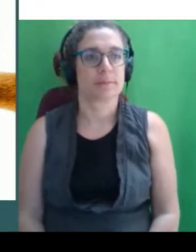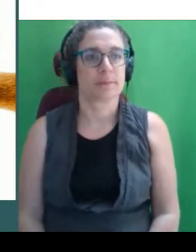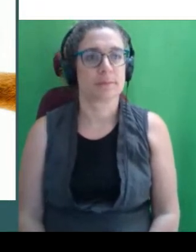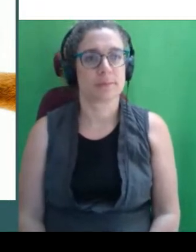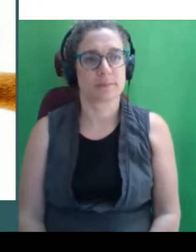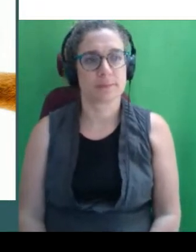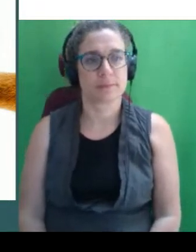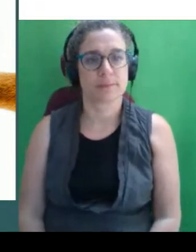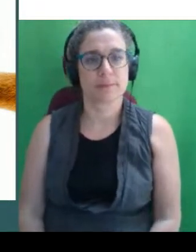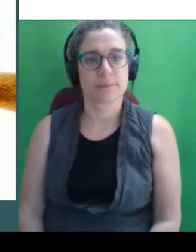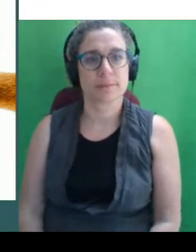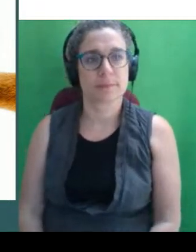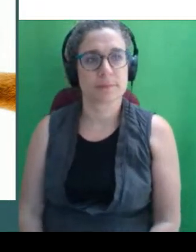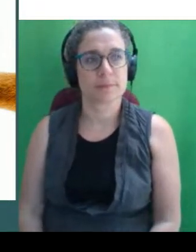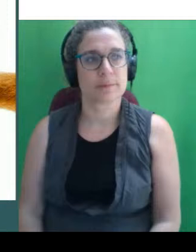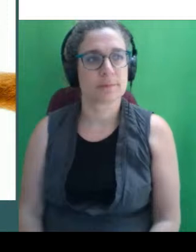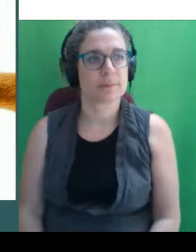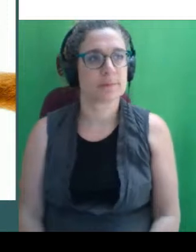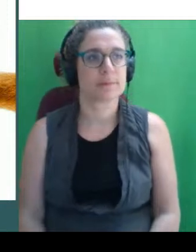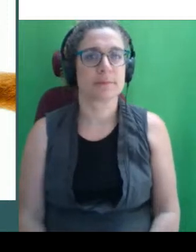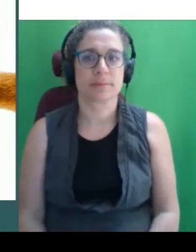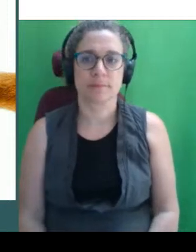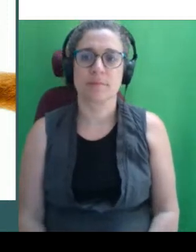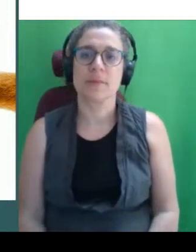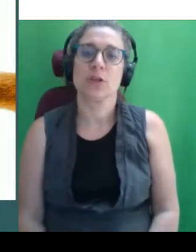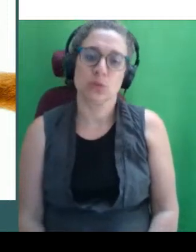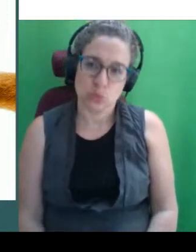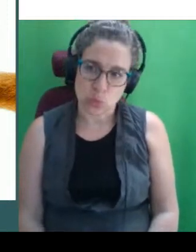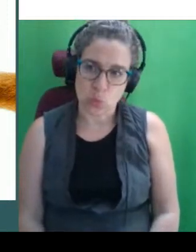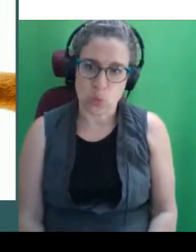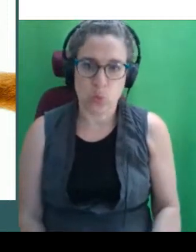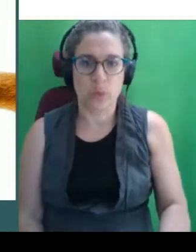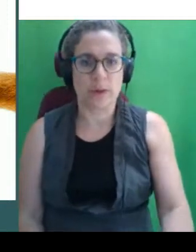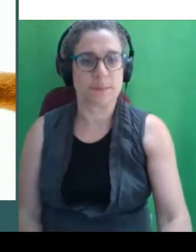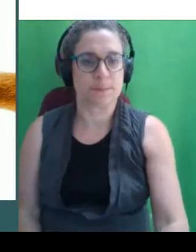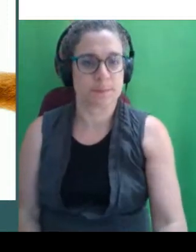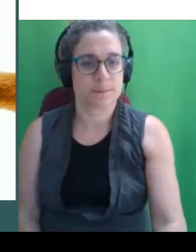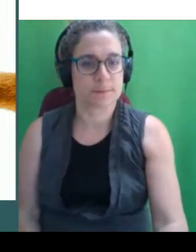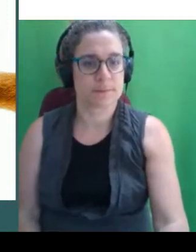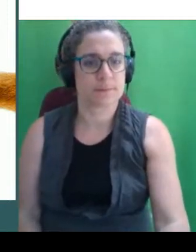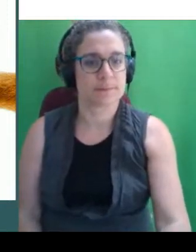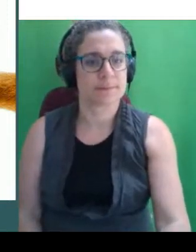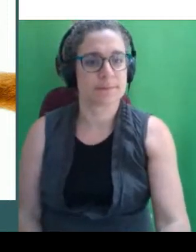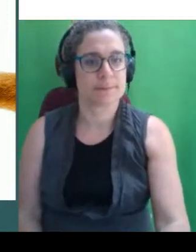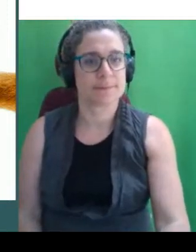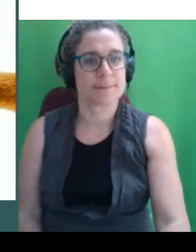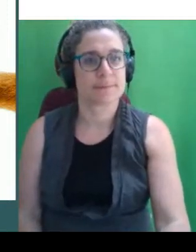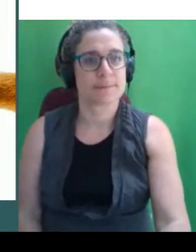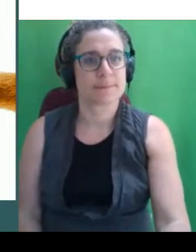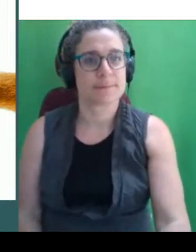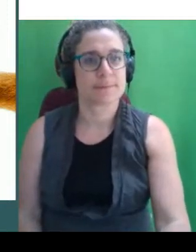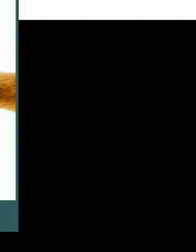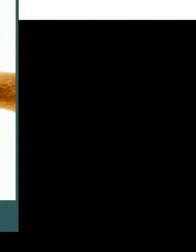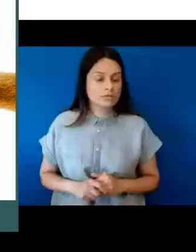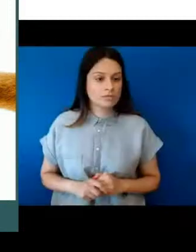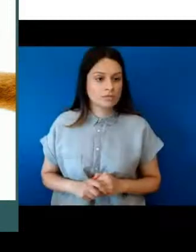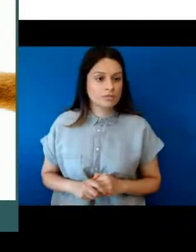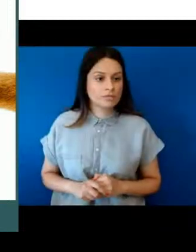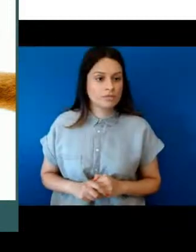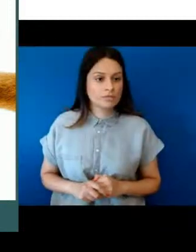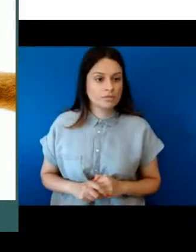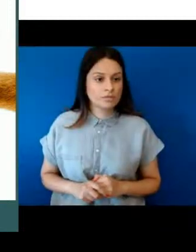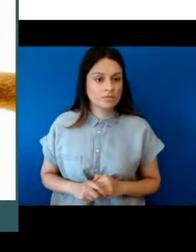So the incidence of cat allergy has been steadily increasing. I don't expect people who have